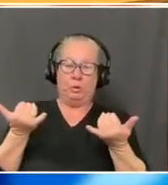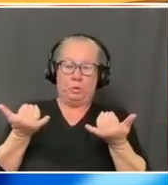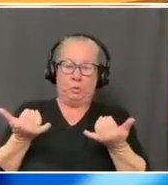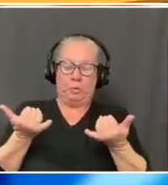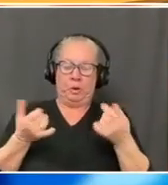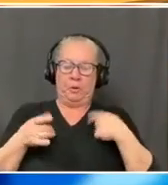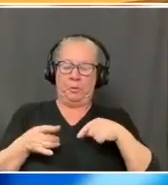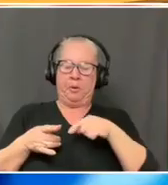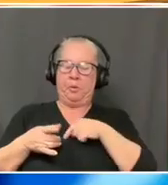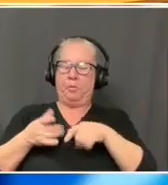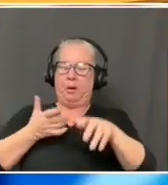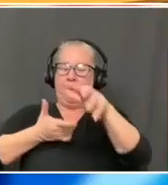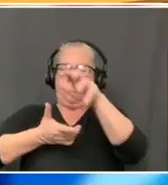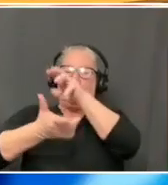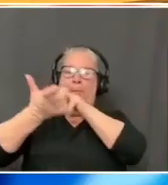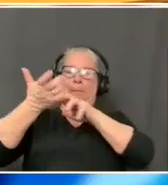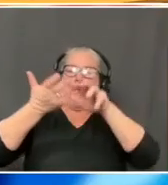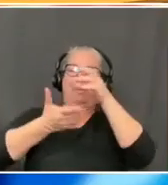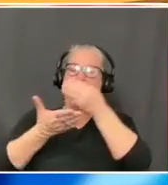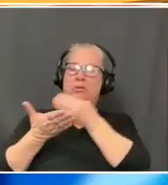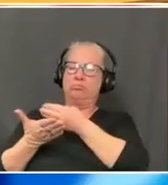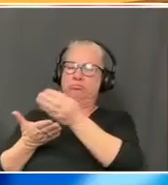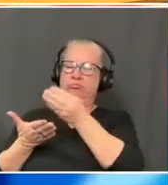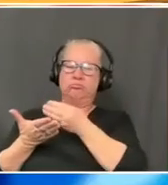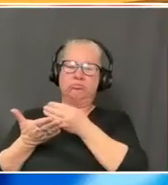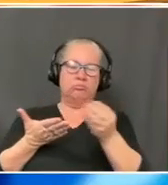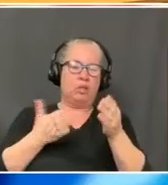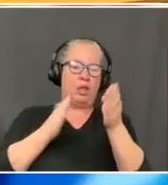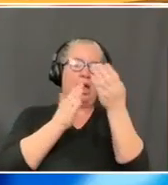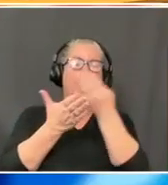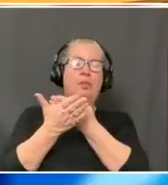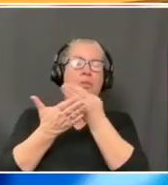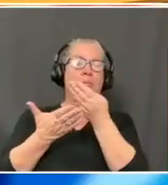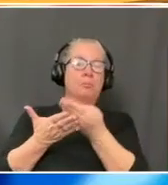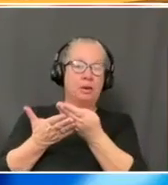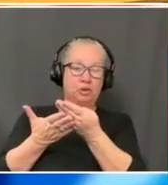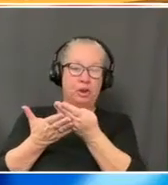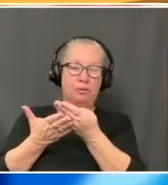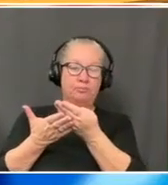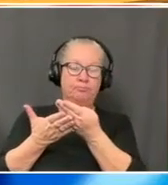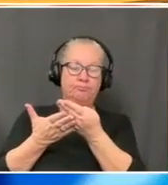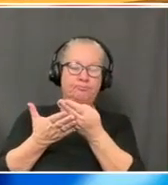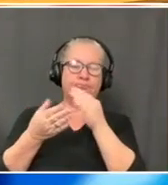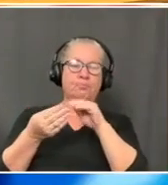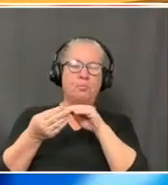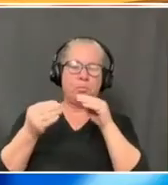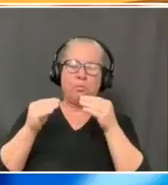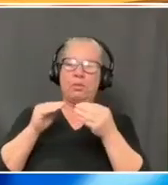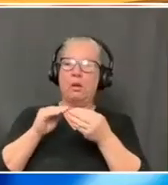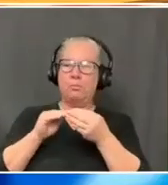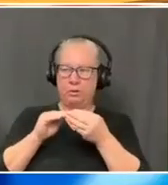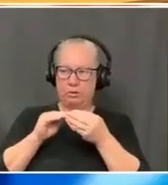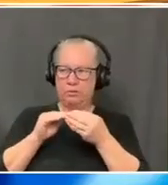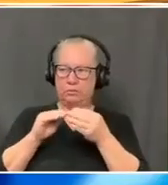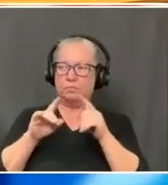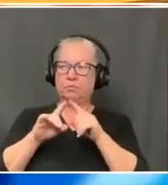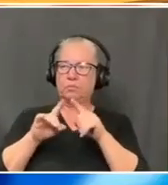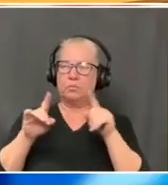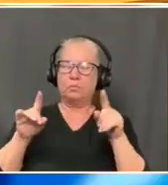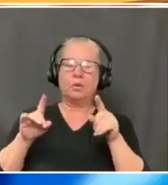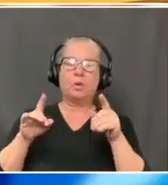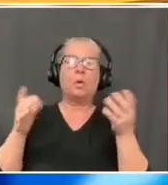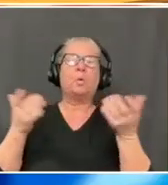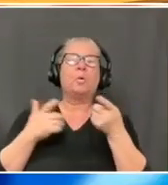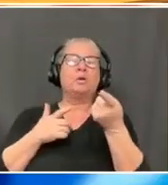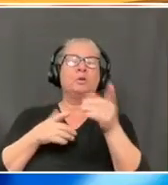together expenditure figures and budget figures. The other graphs that you point out that do include this year and next year are budget figures. And so we